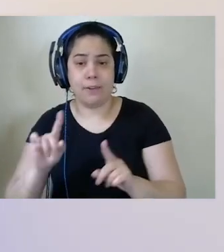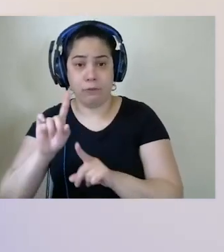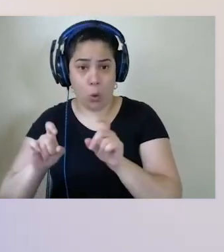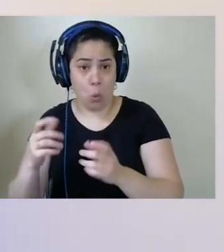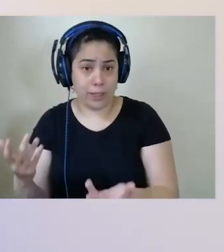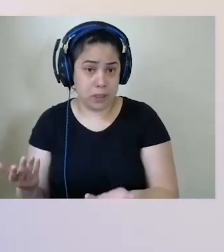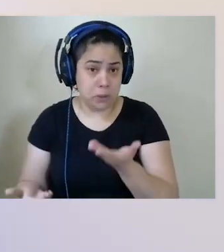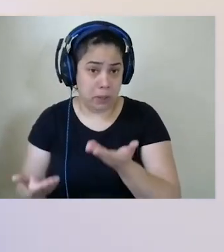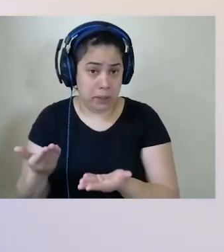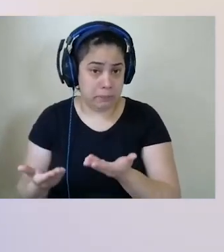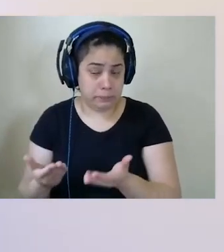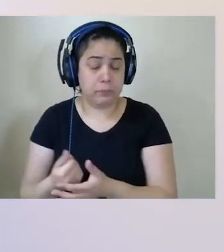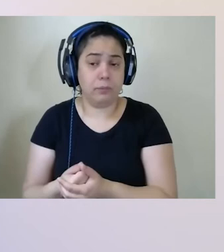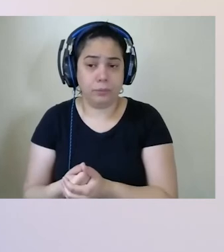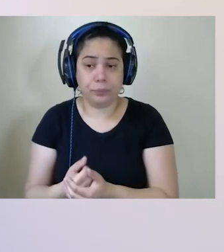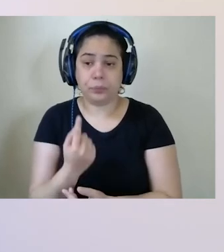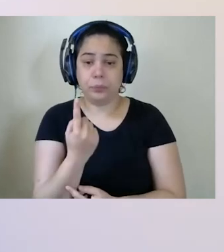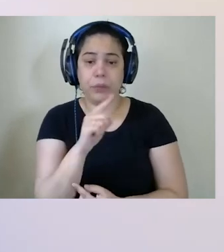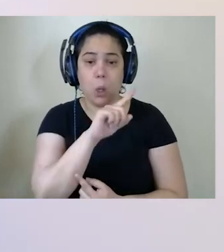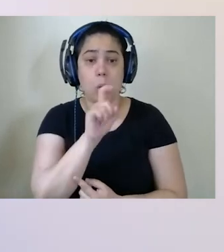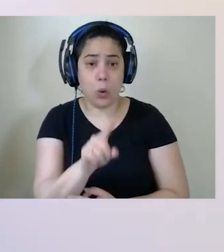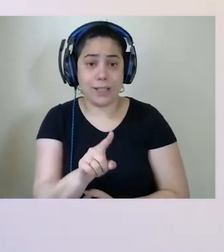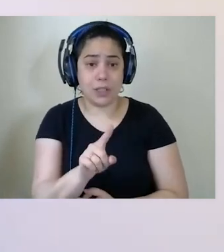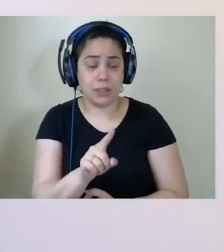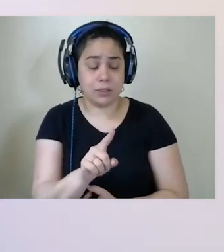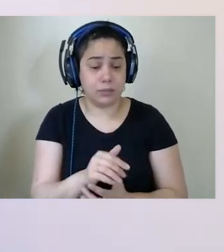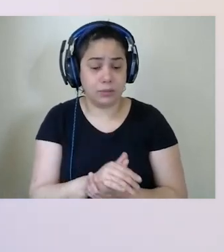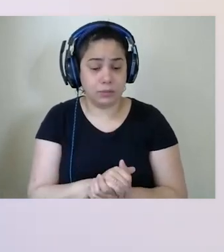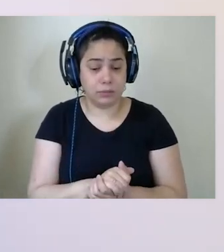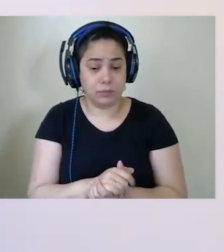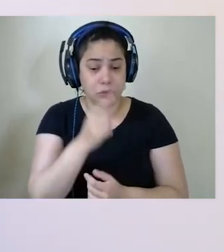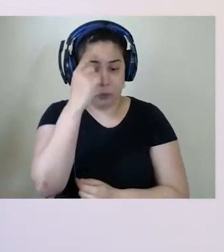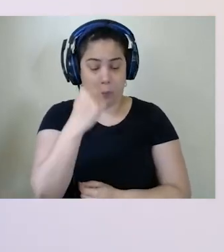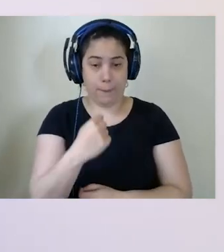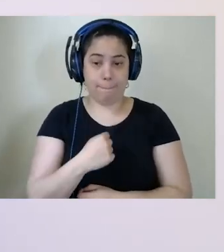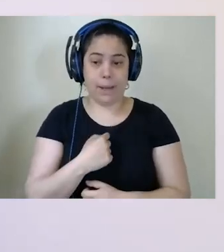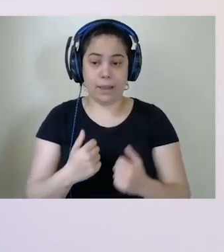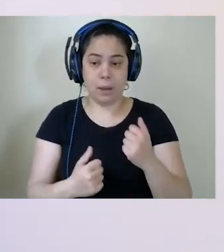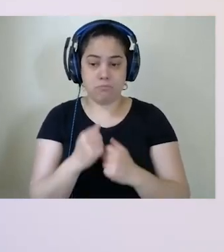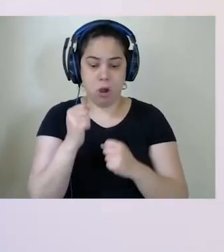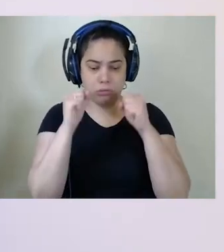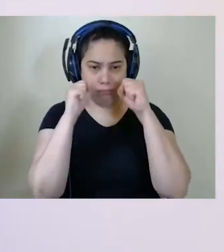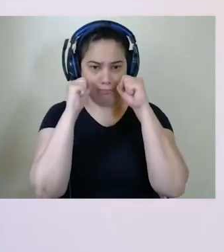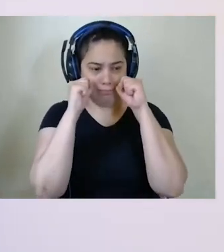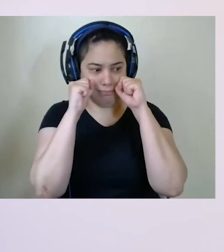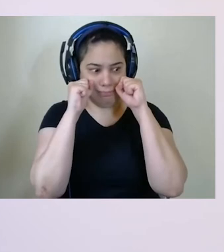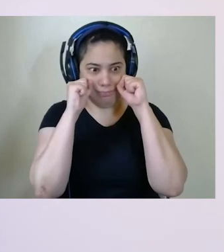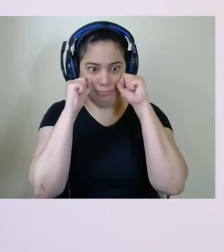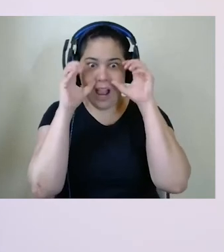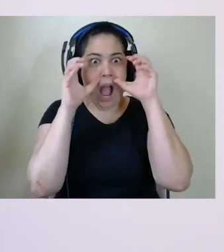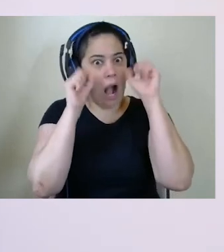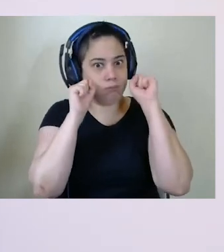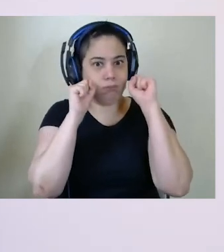ask. One question is that the to me the most startling result